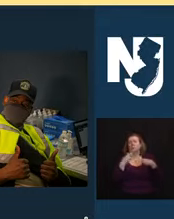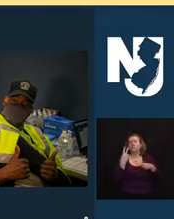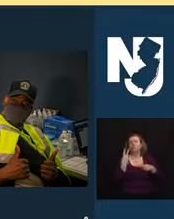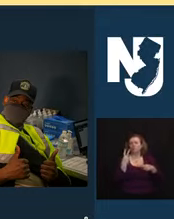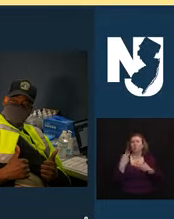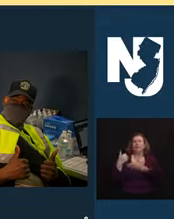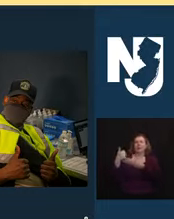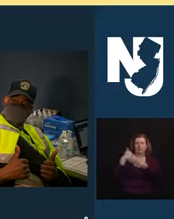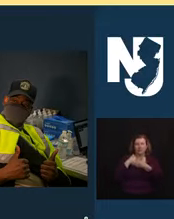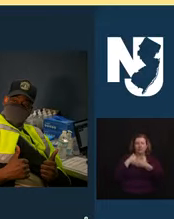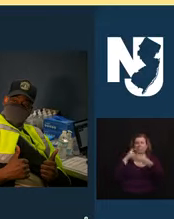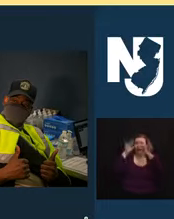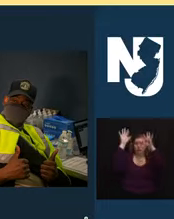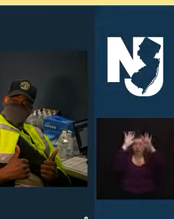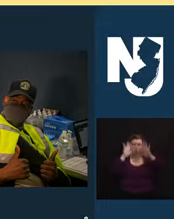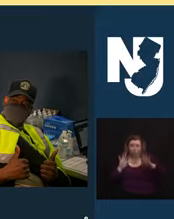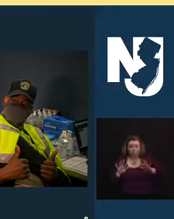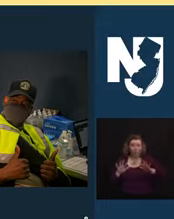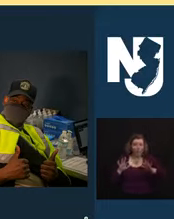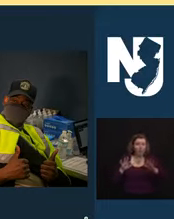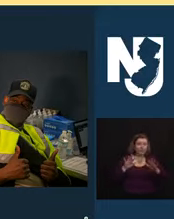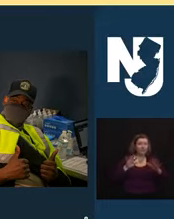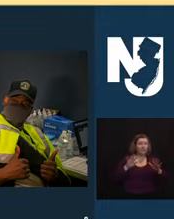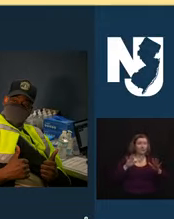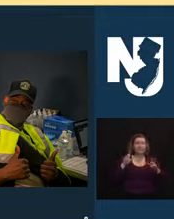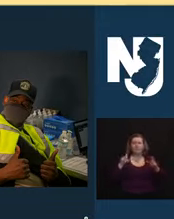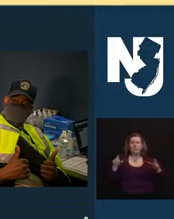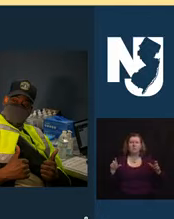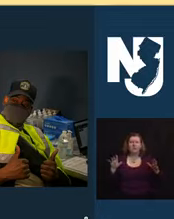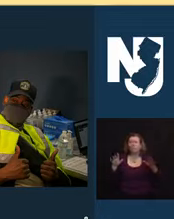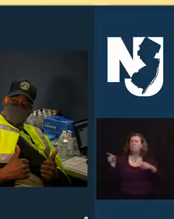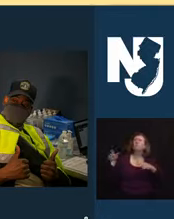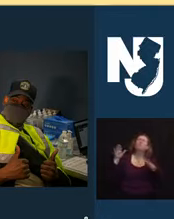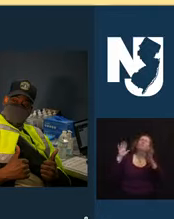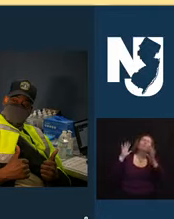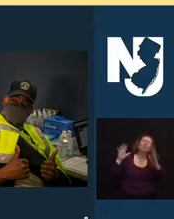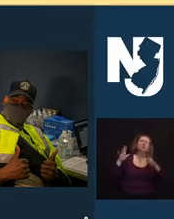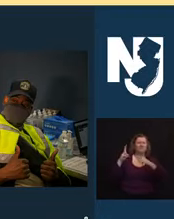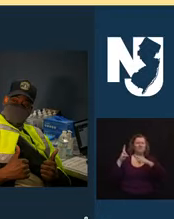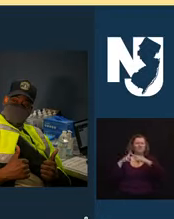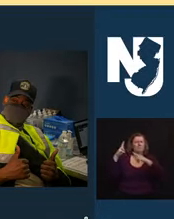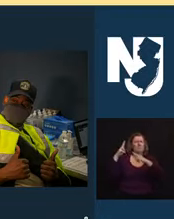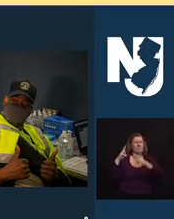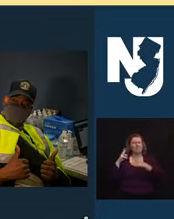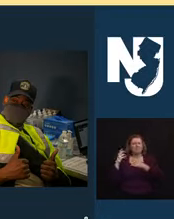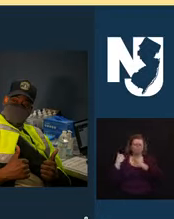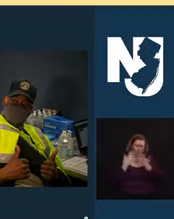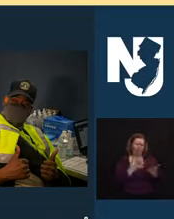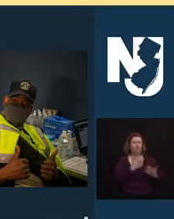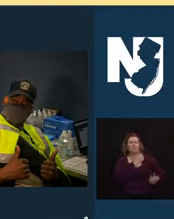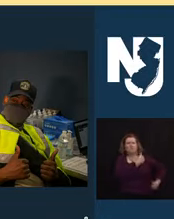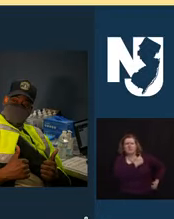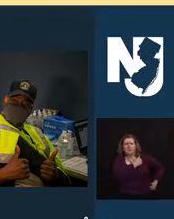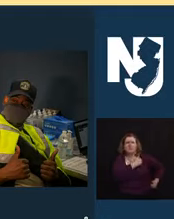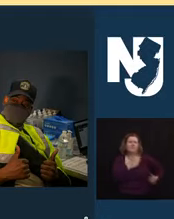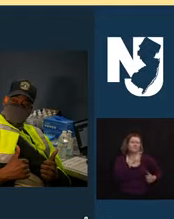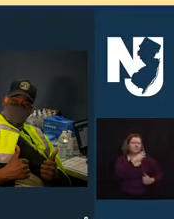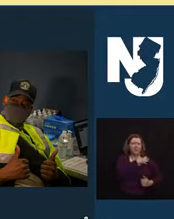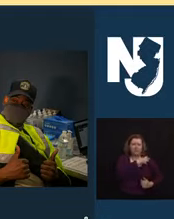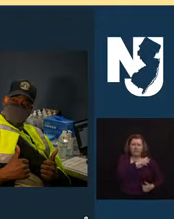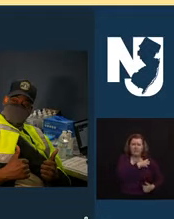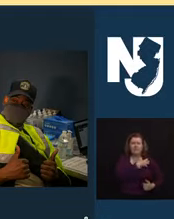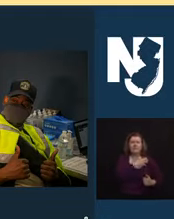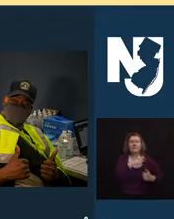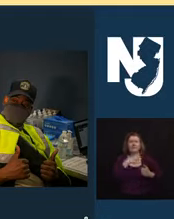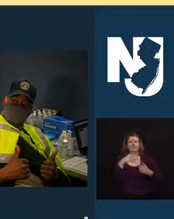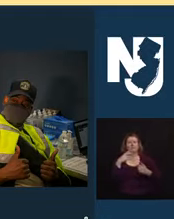pandemics that we've been through, but their folks have been outstanding. They were there today. Armed forces were there. State police were there.